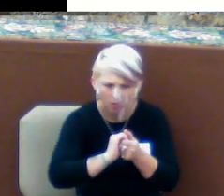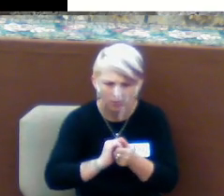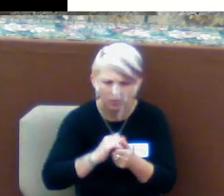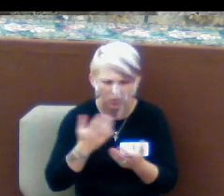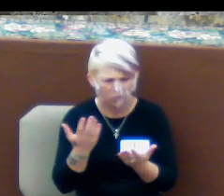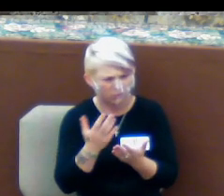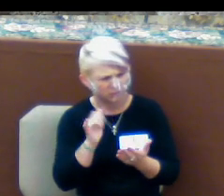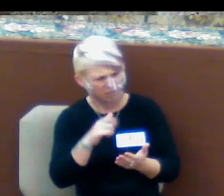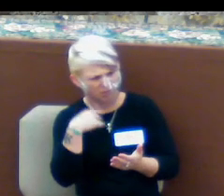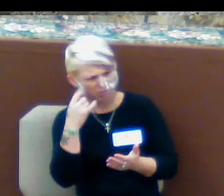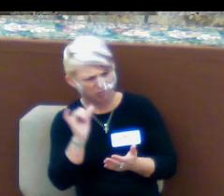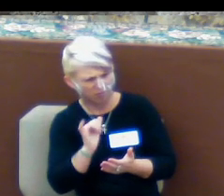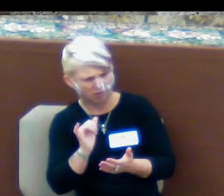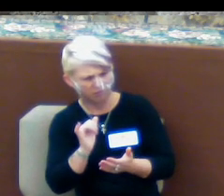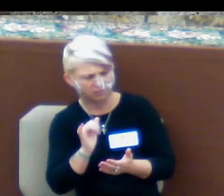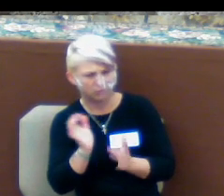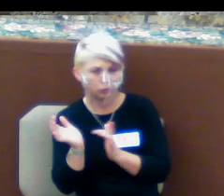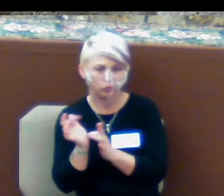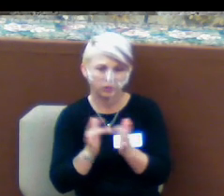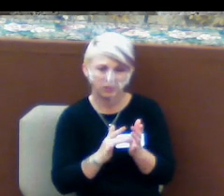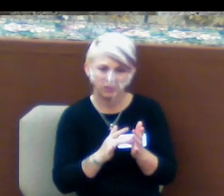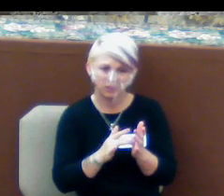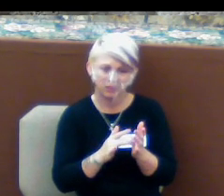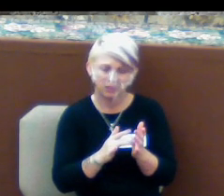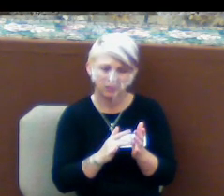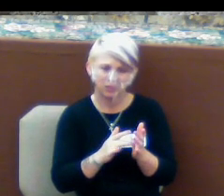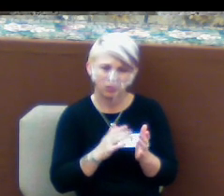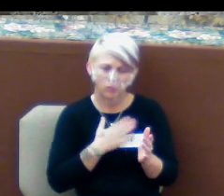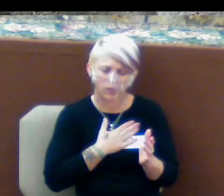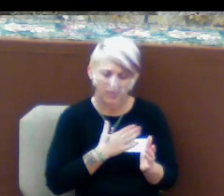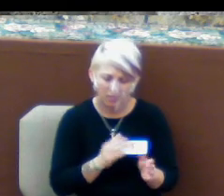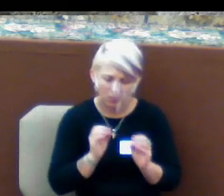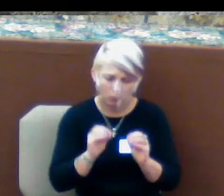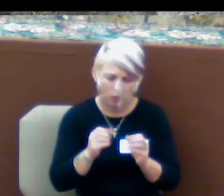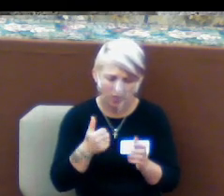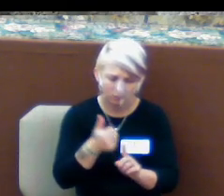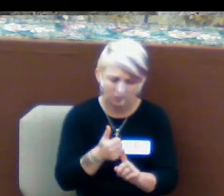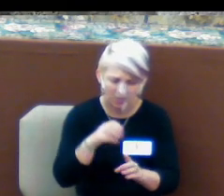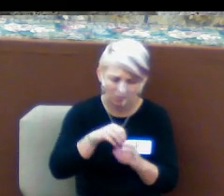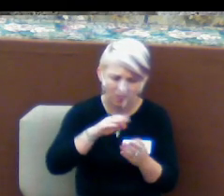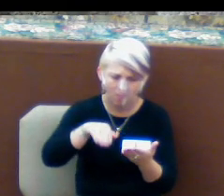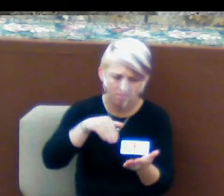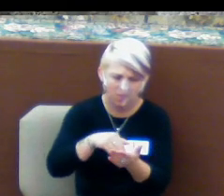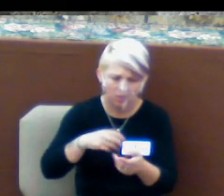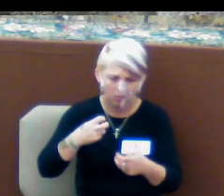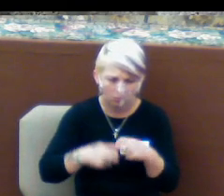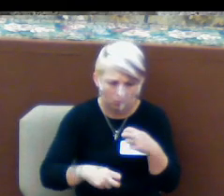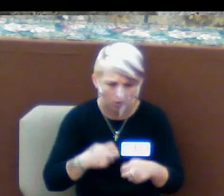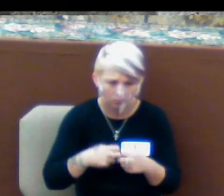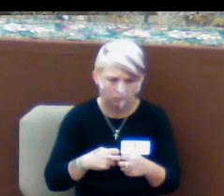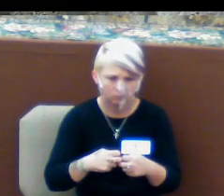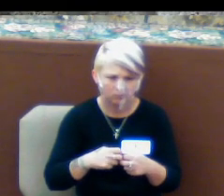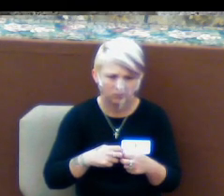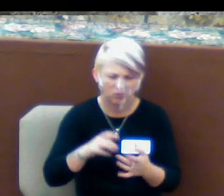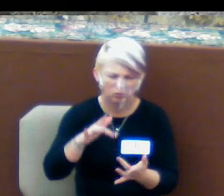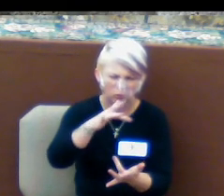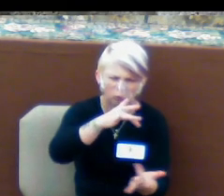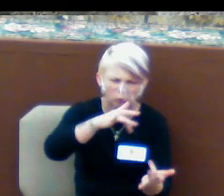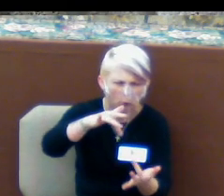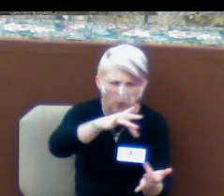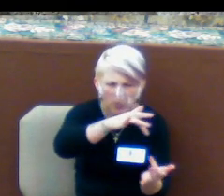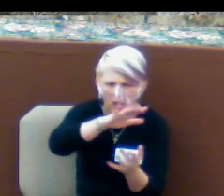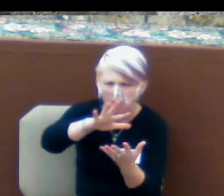like? Jesus willingly places himself in the middle of the storm, the tornado of